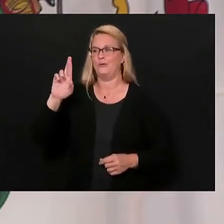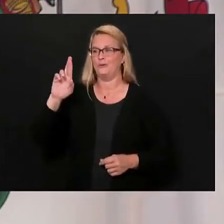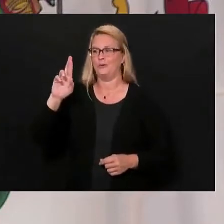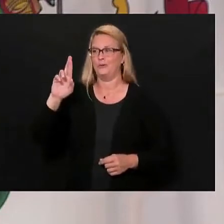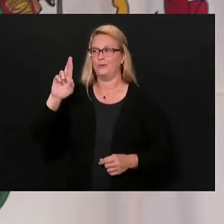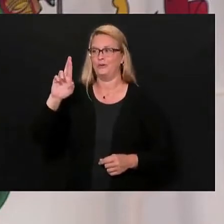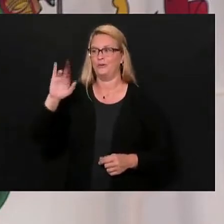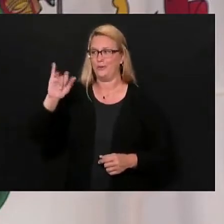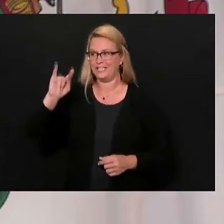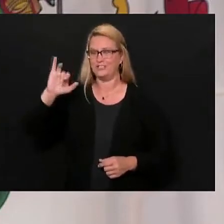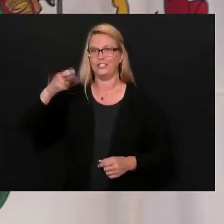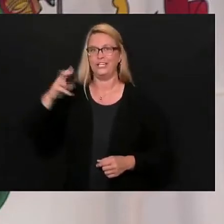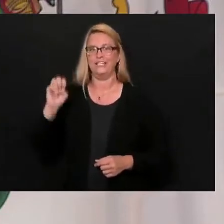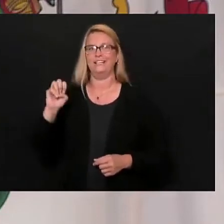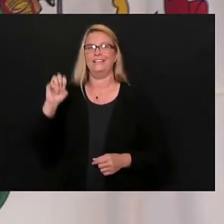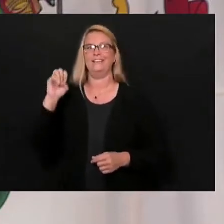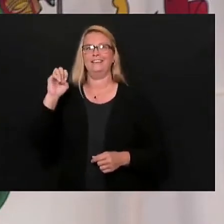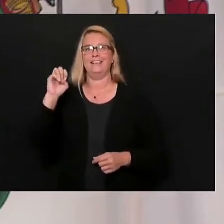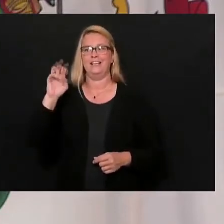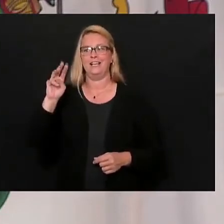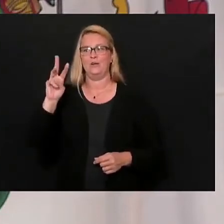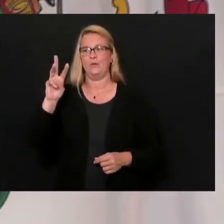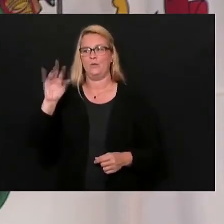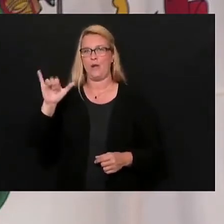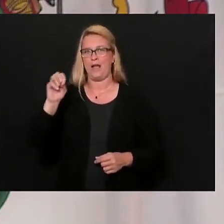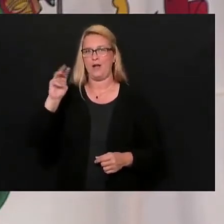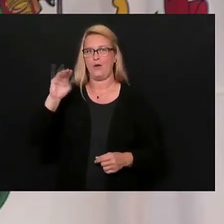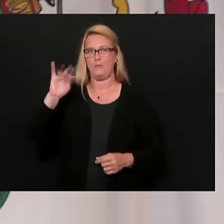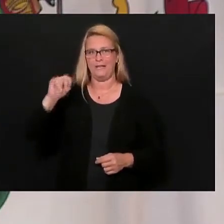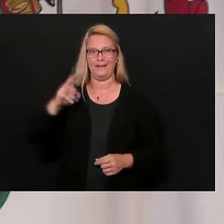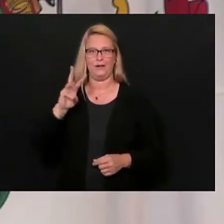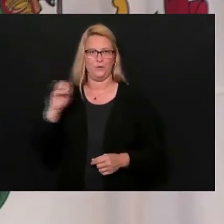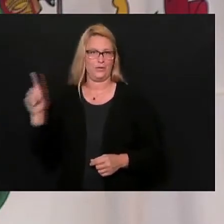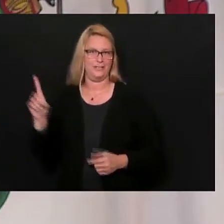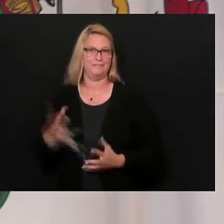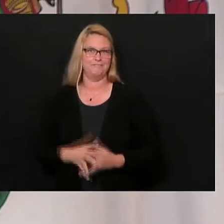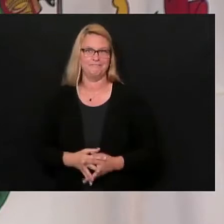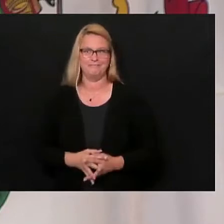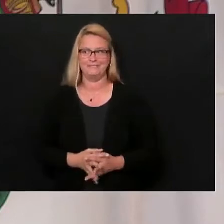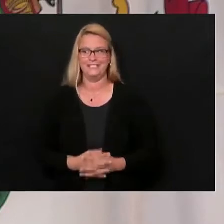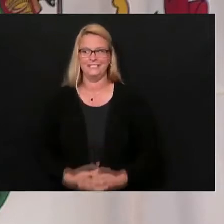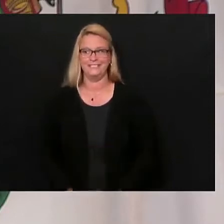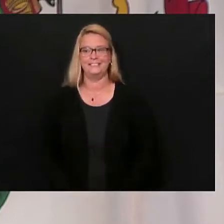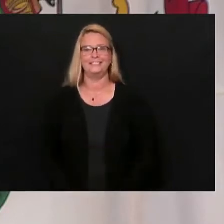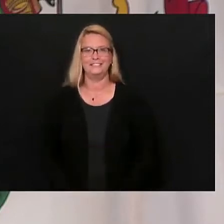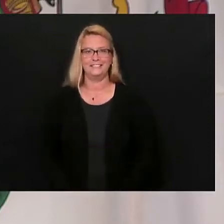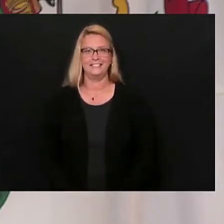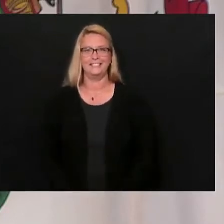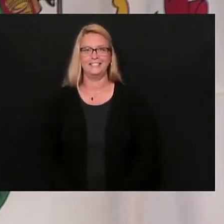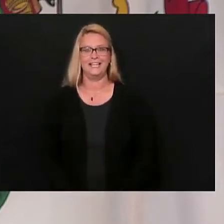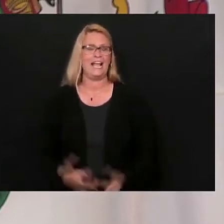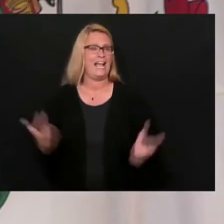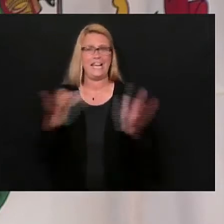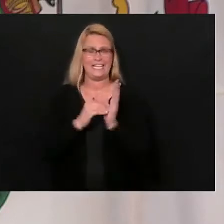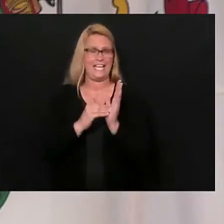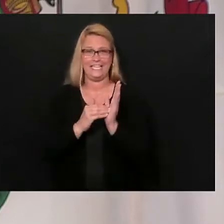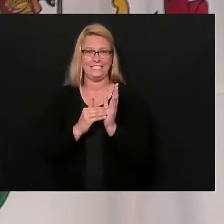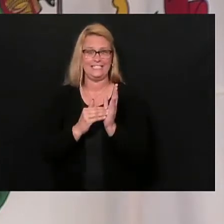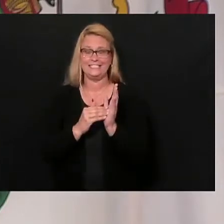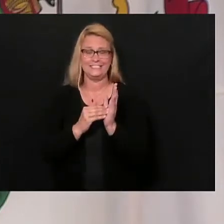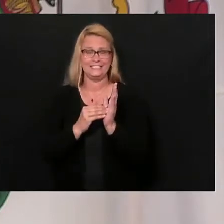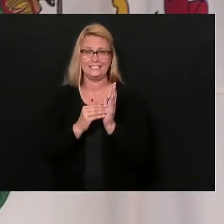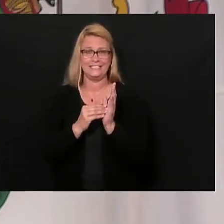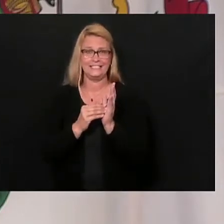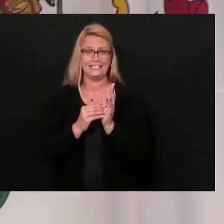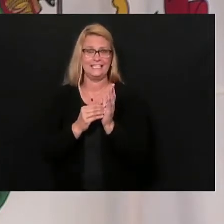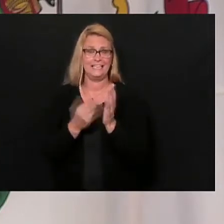Wyoming counties. And again, I encourage everything I've said over and over. There's no point in